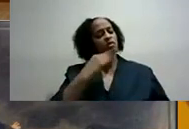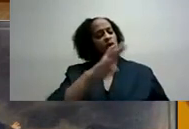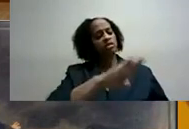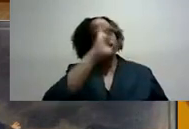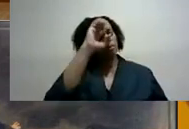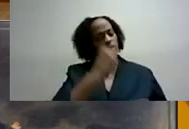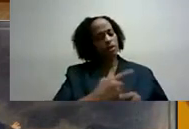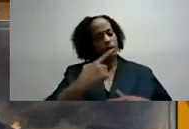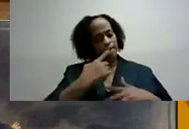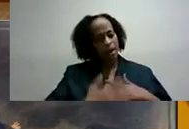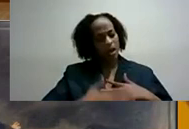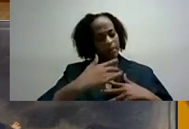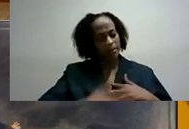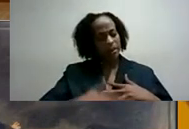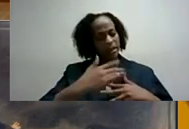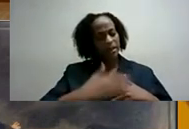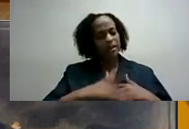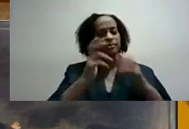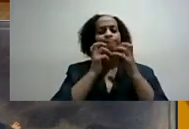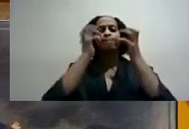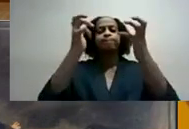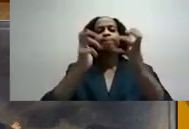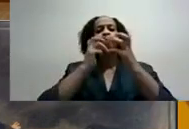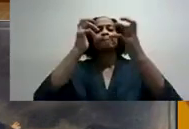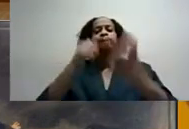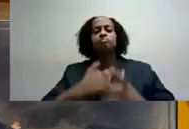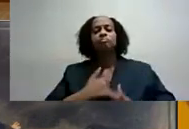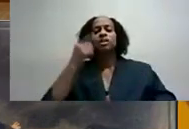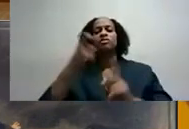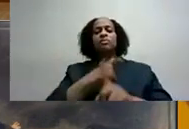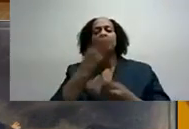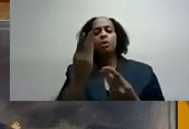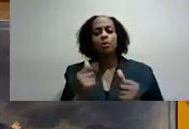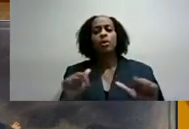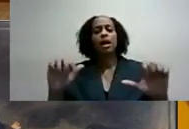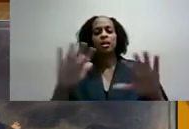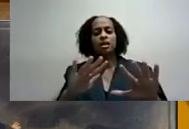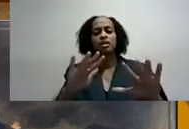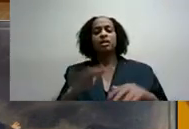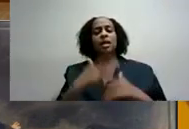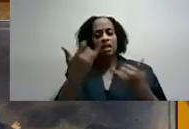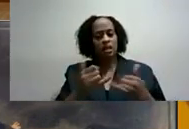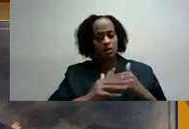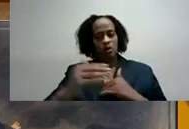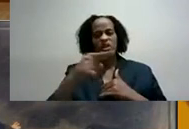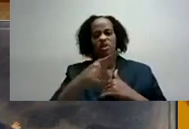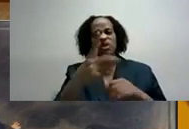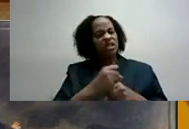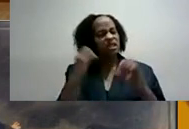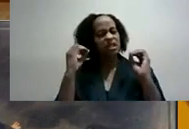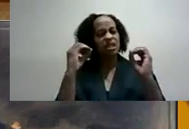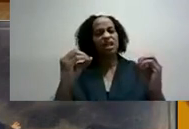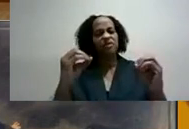brother's blood is calling to me from the ground. Now on, you will get nothing